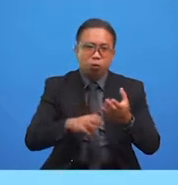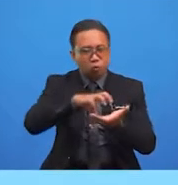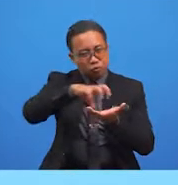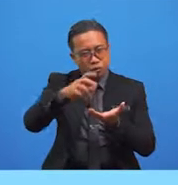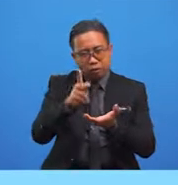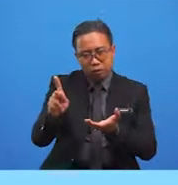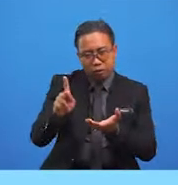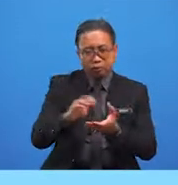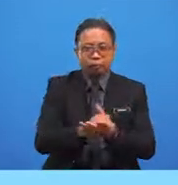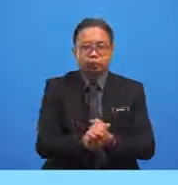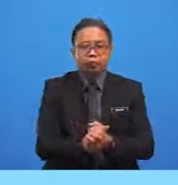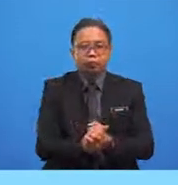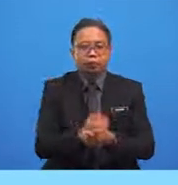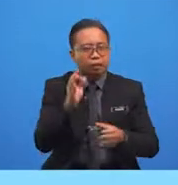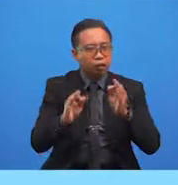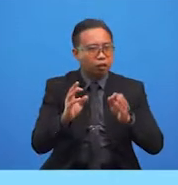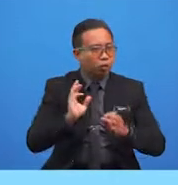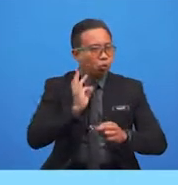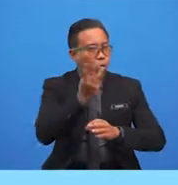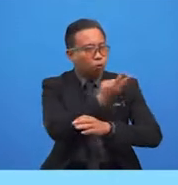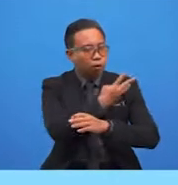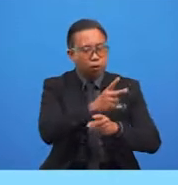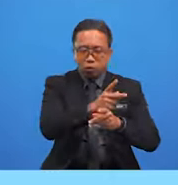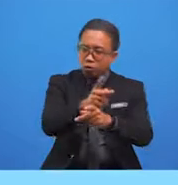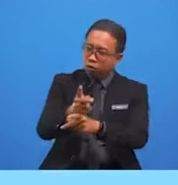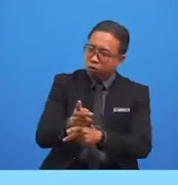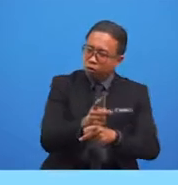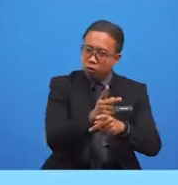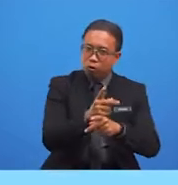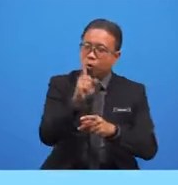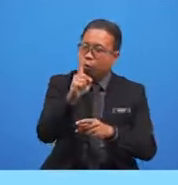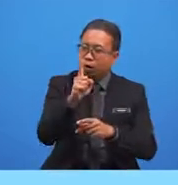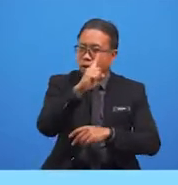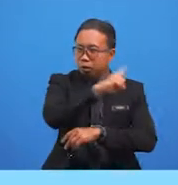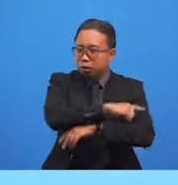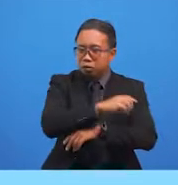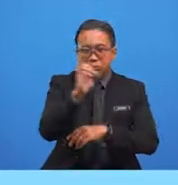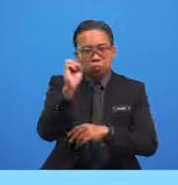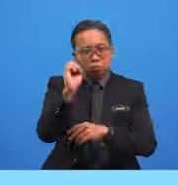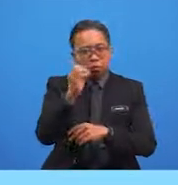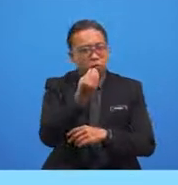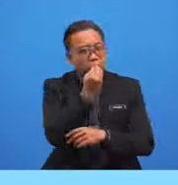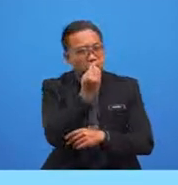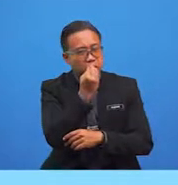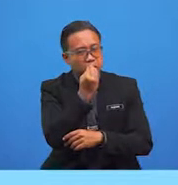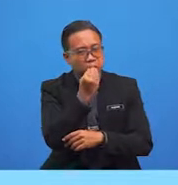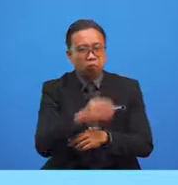environment. If we aren't careful, one day we won't have any food or